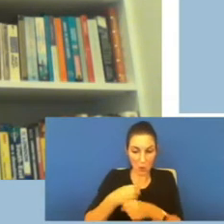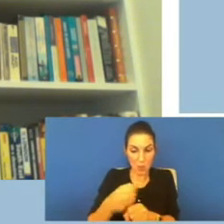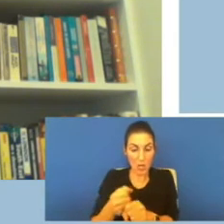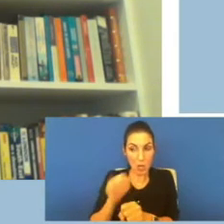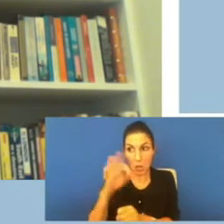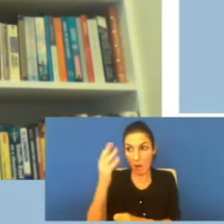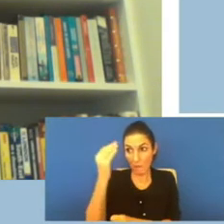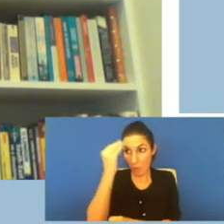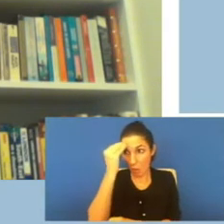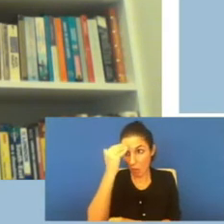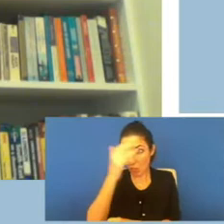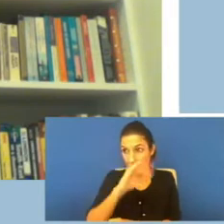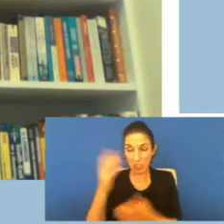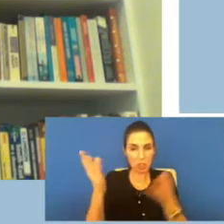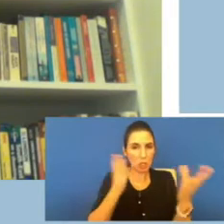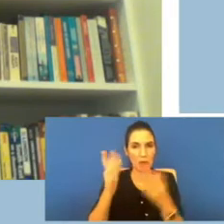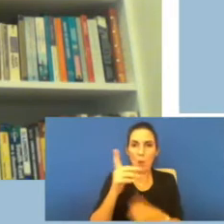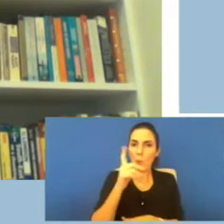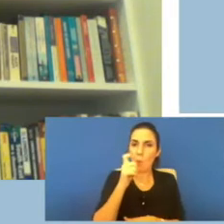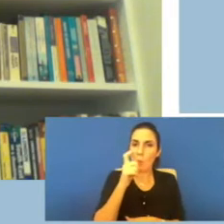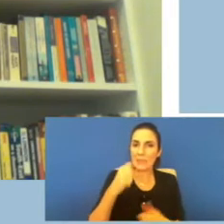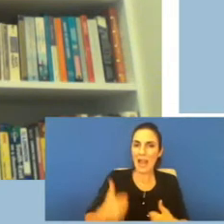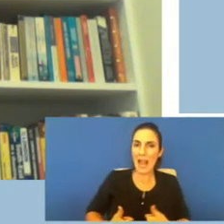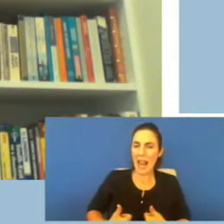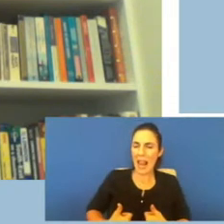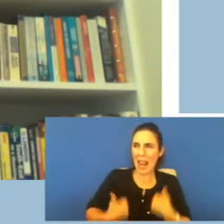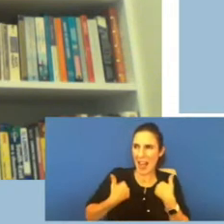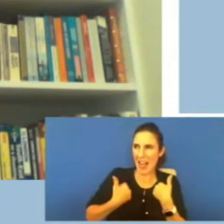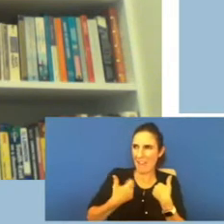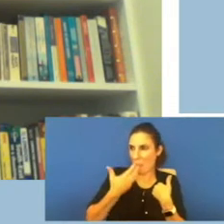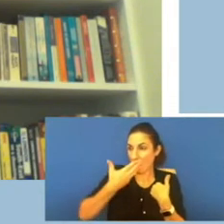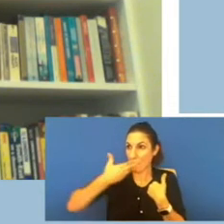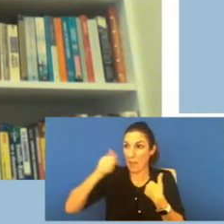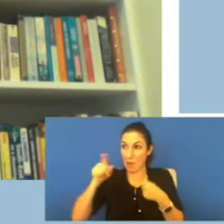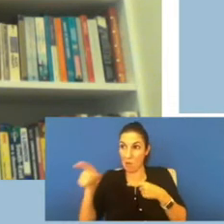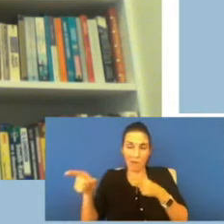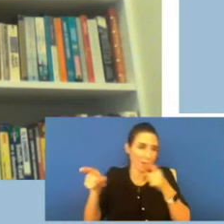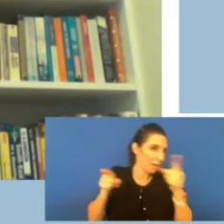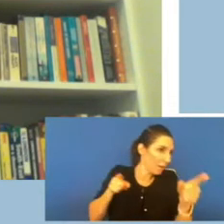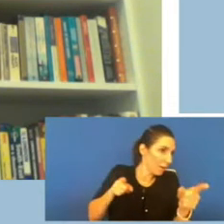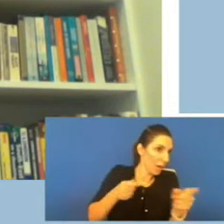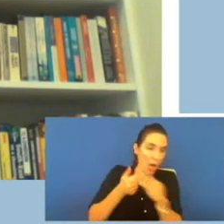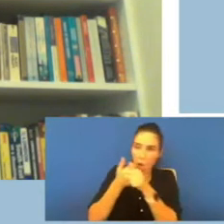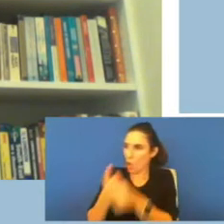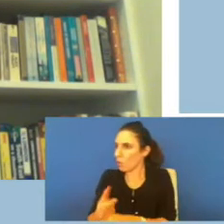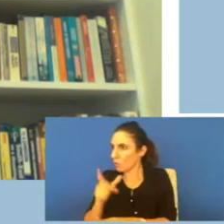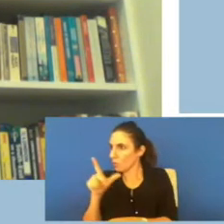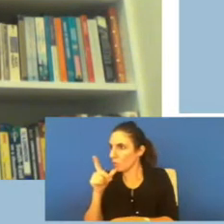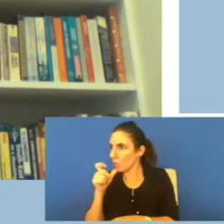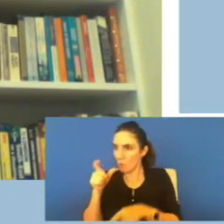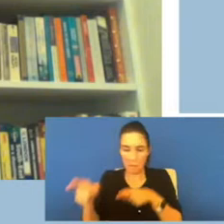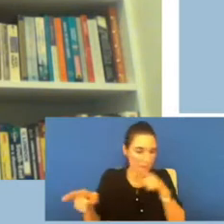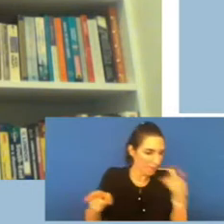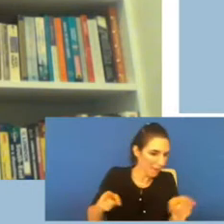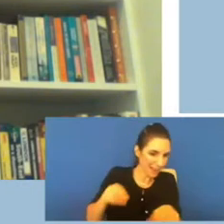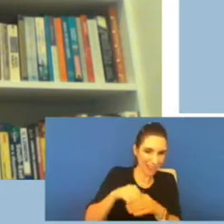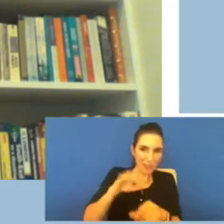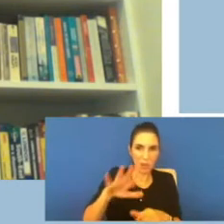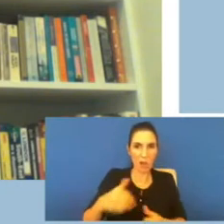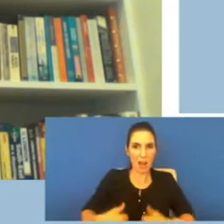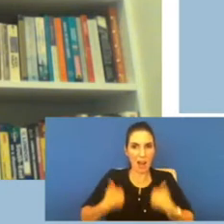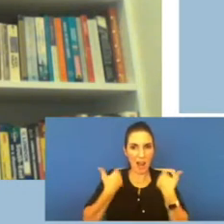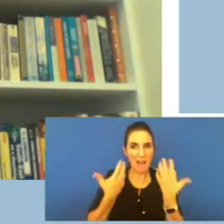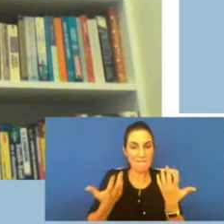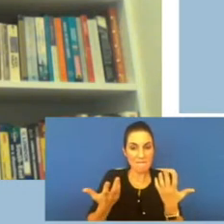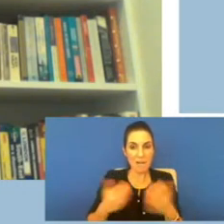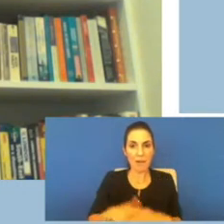service, like whose life is better in what way, according to whom, and actually in their lifetimes. And